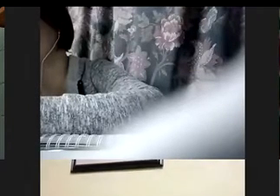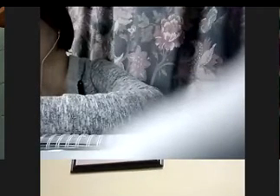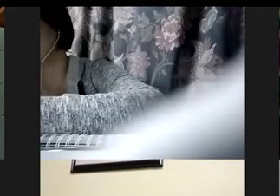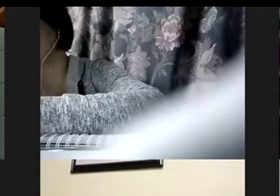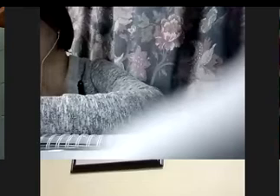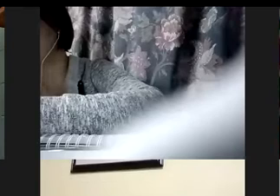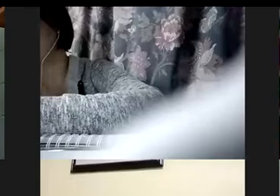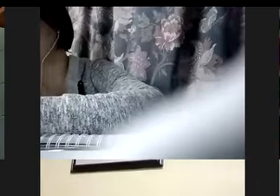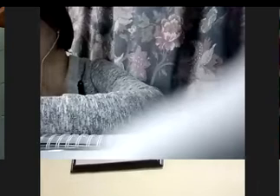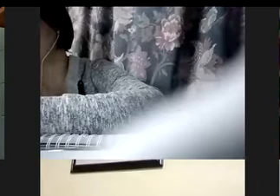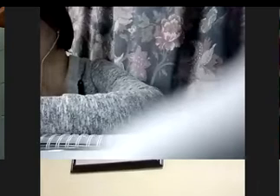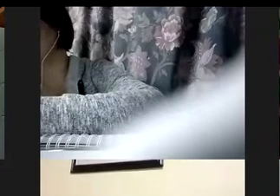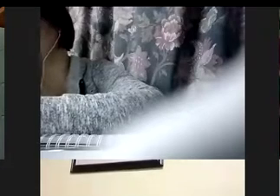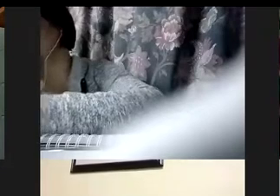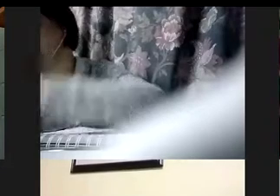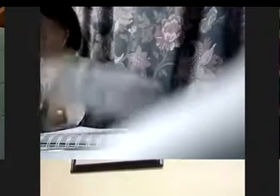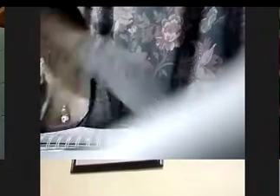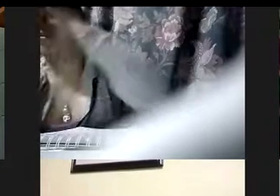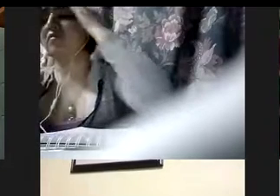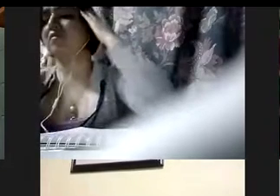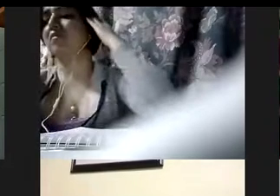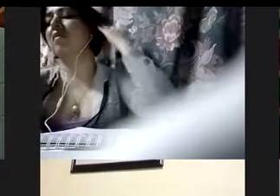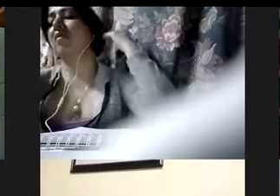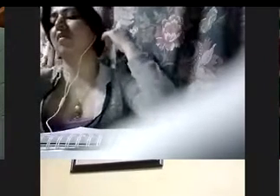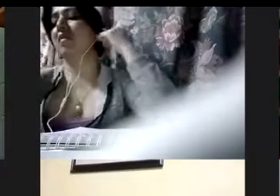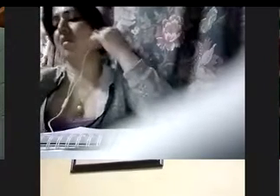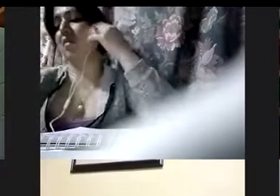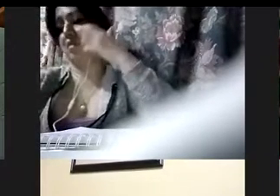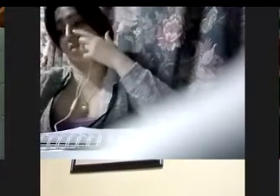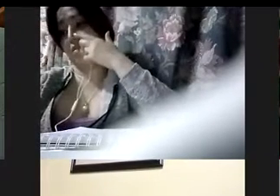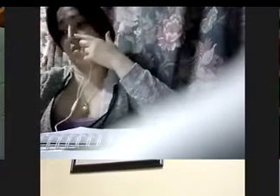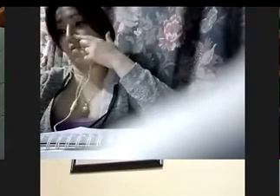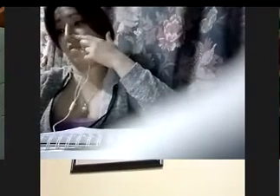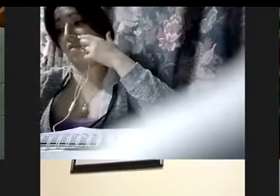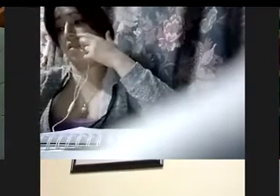Yes? Perfect, guys. Teacher. Yes?